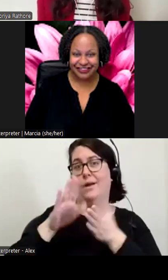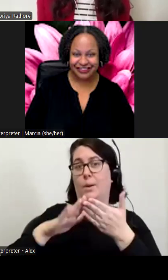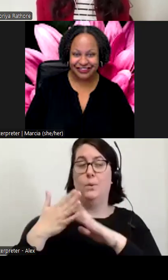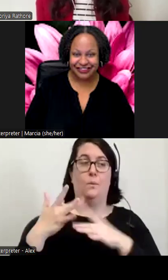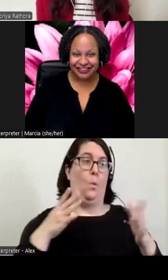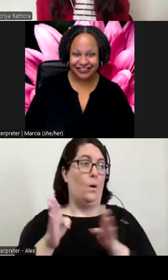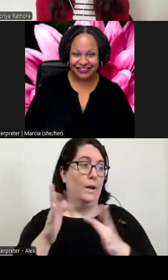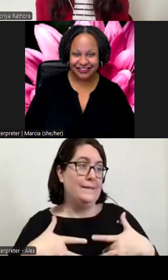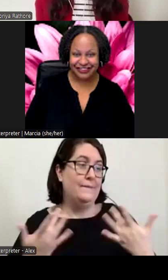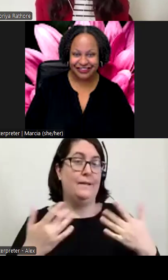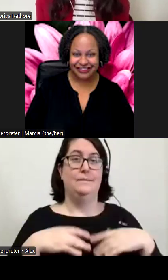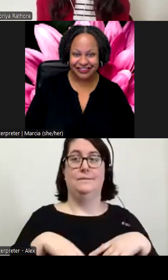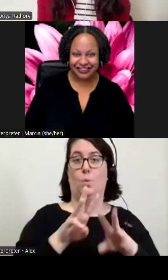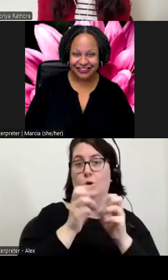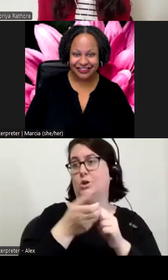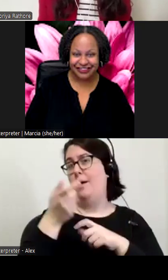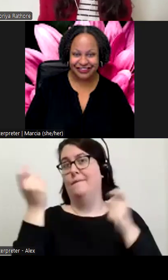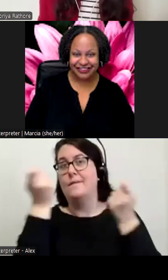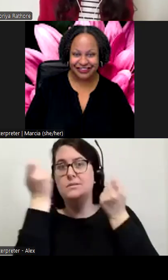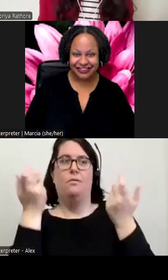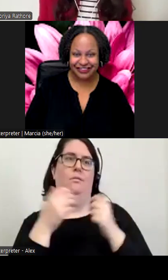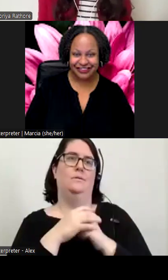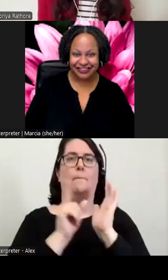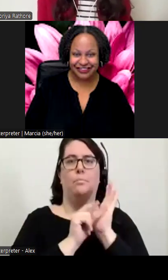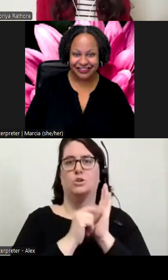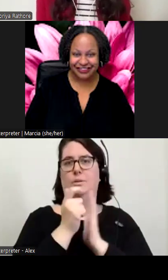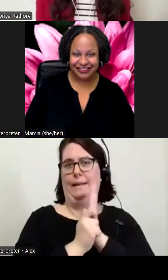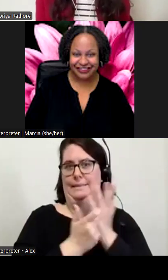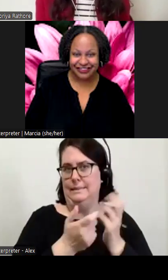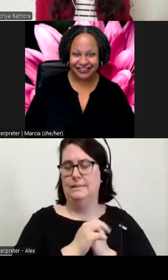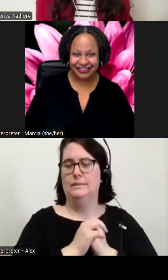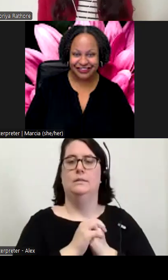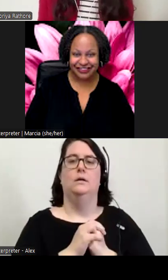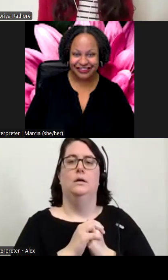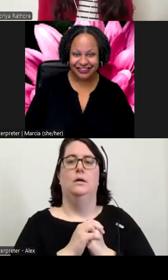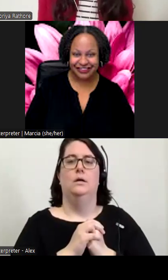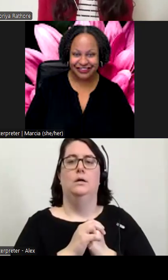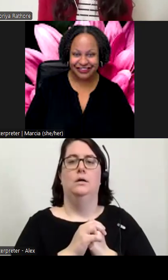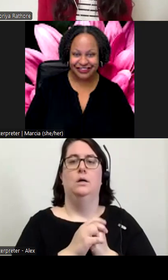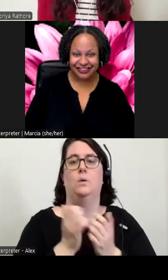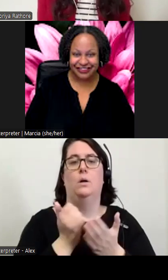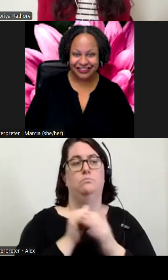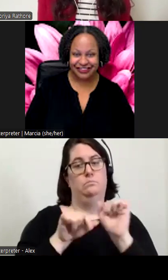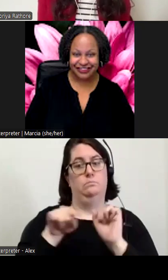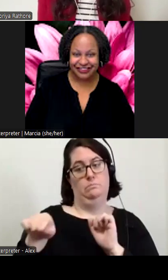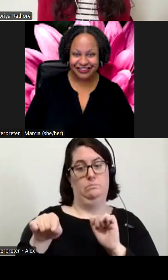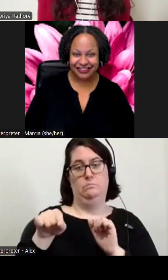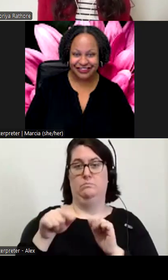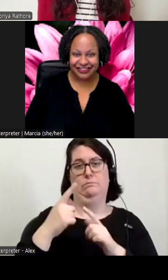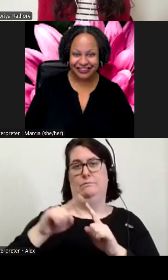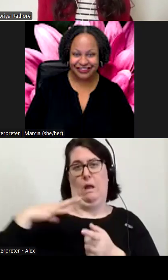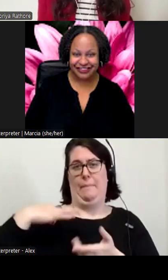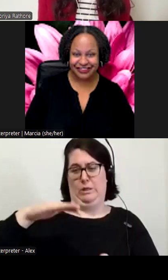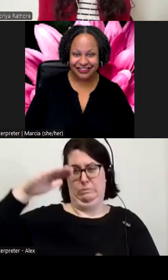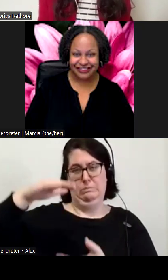events, workshops, festivals, and publishing magazines to assess a batch of applications.